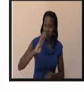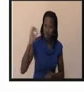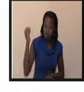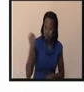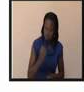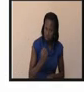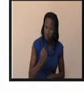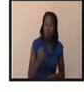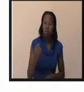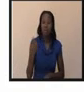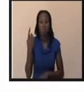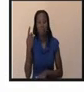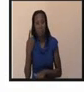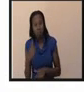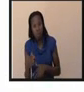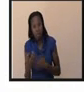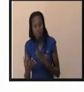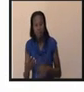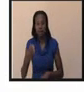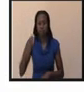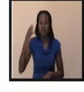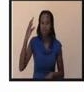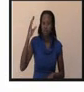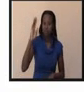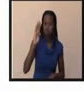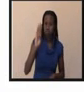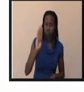Okay? Or they will look like this.